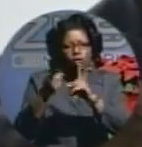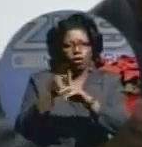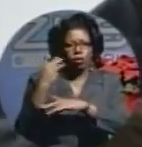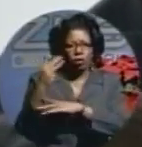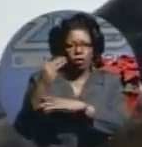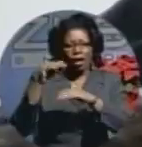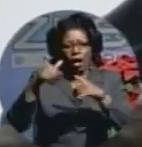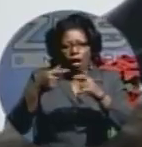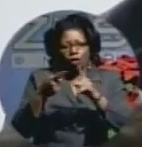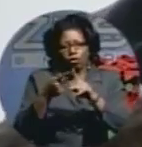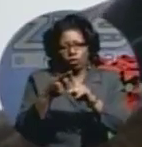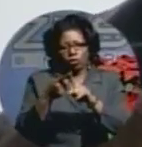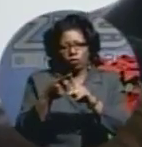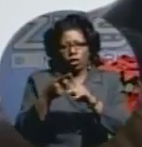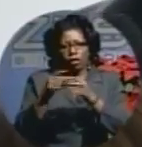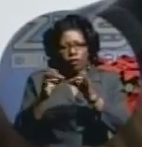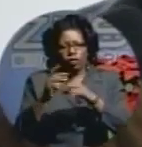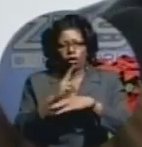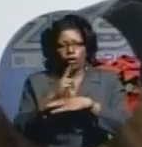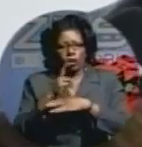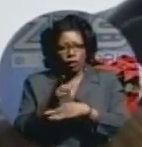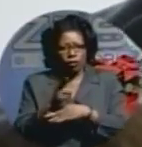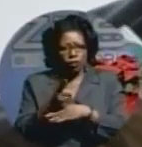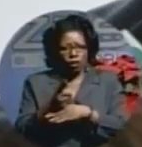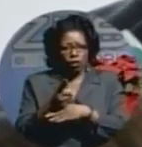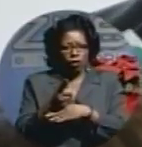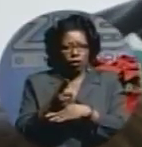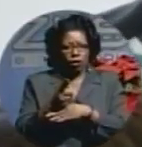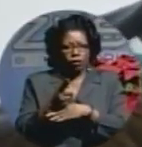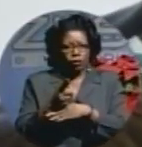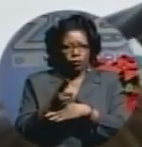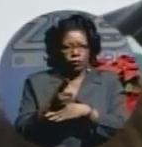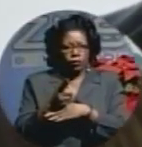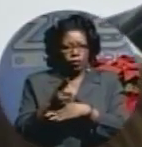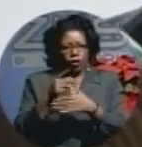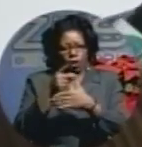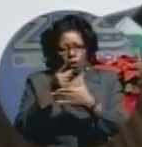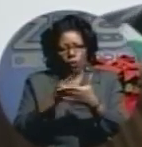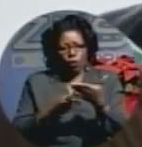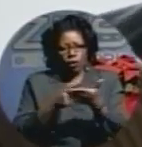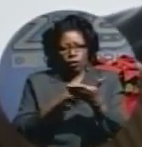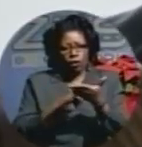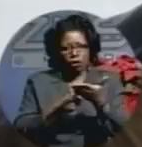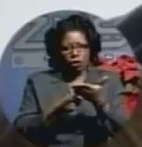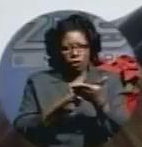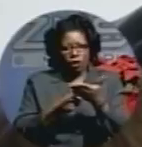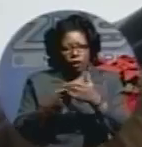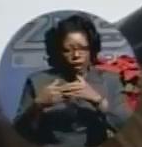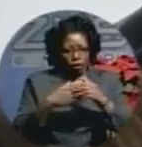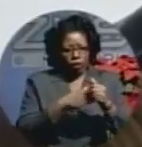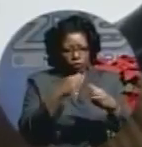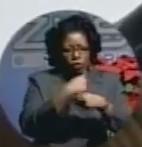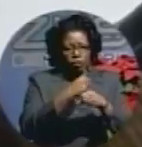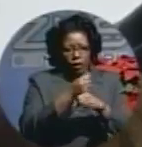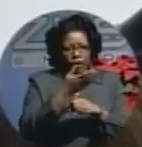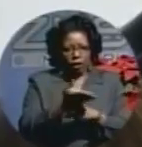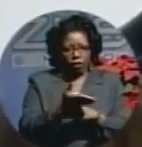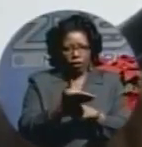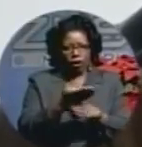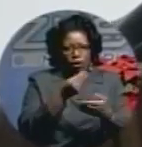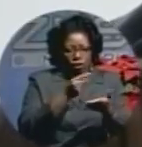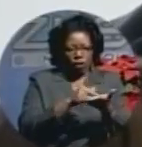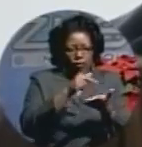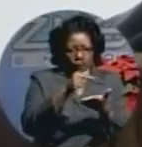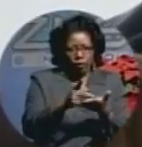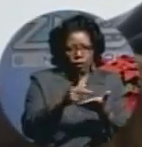adjustments to have a realistic link between what the director was making and what other members of the executive was making. In any